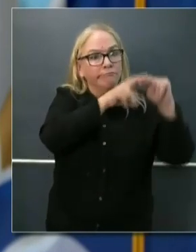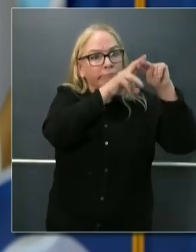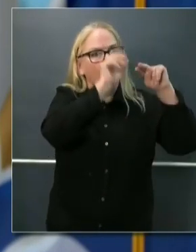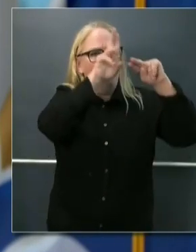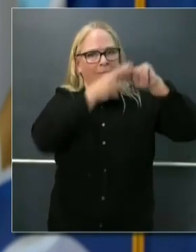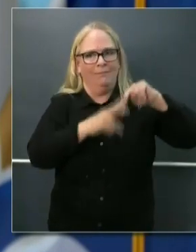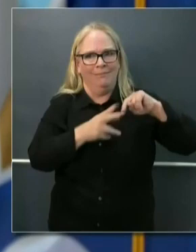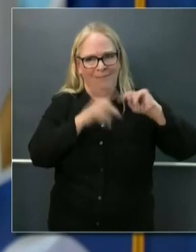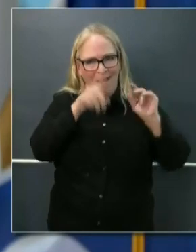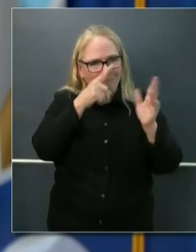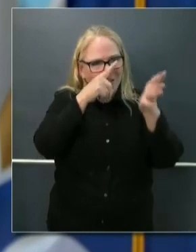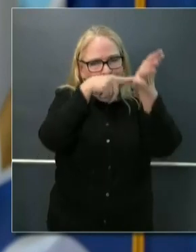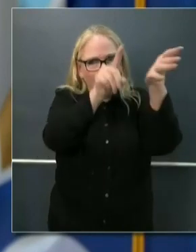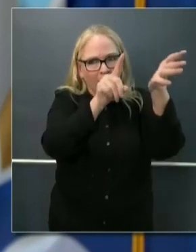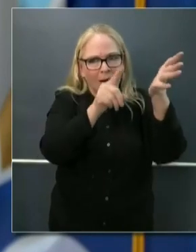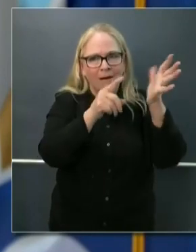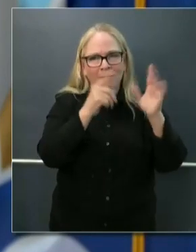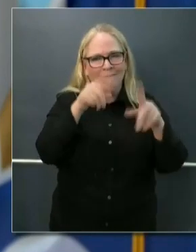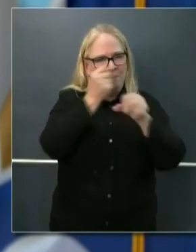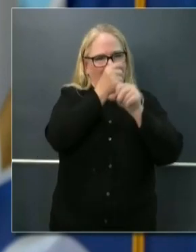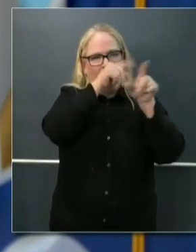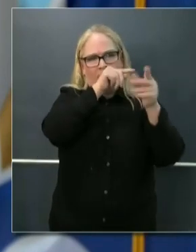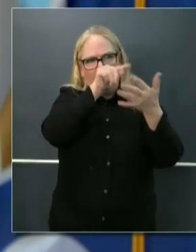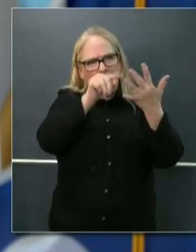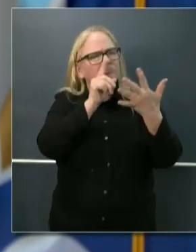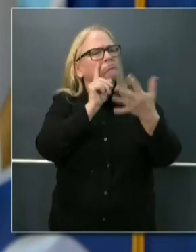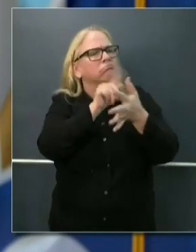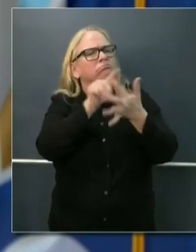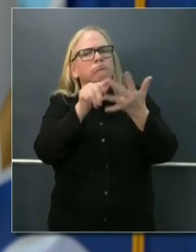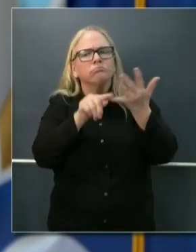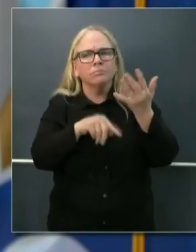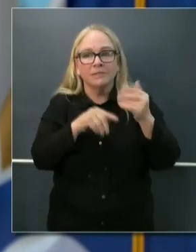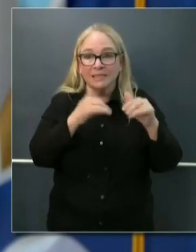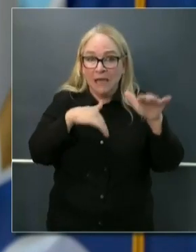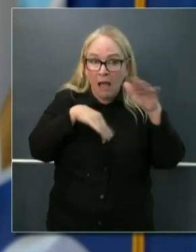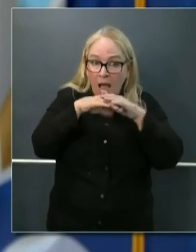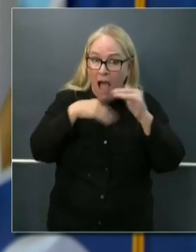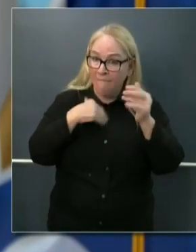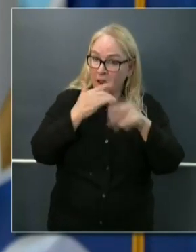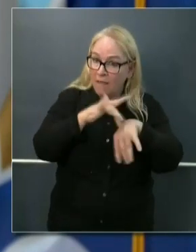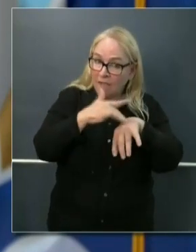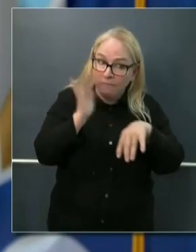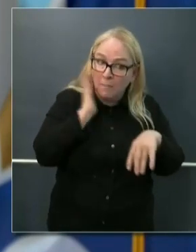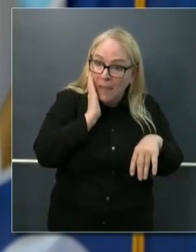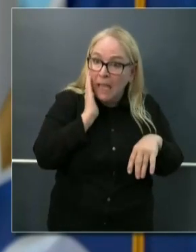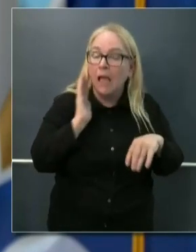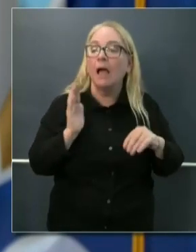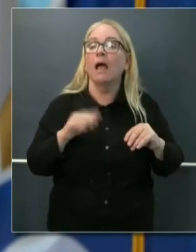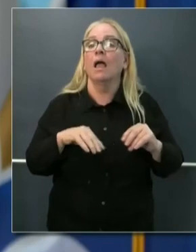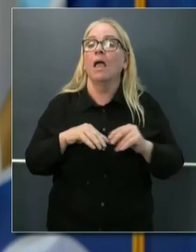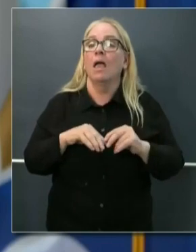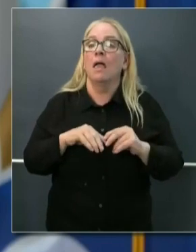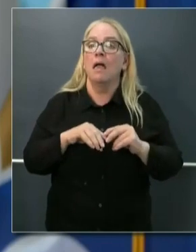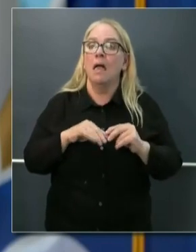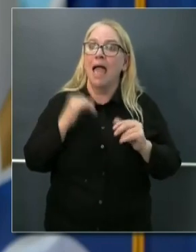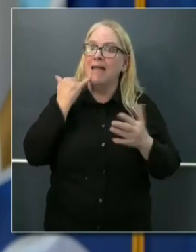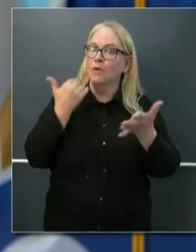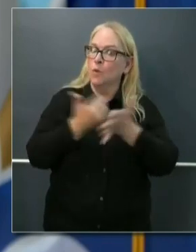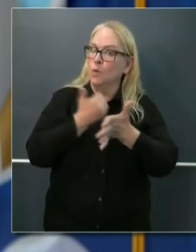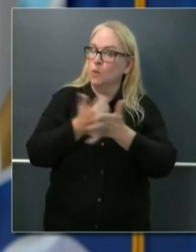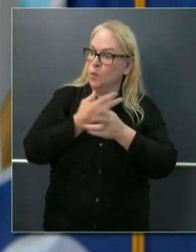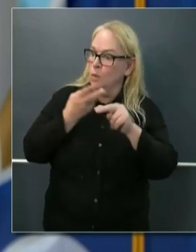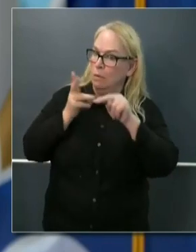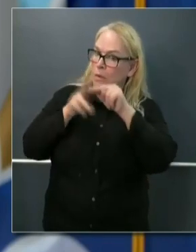perspective? What's the human resource capacity as it relates to potential surge if there's a new outbreak and an